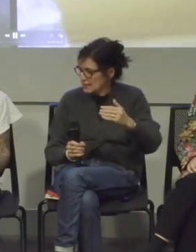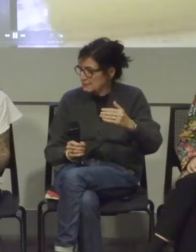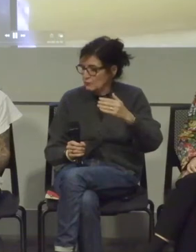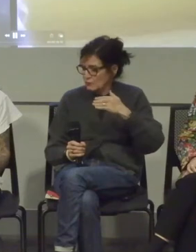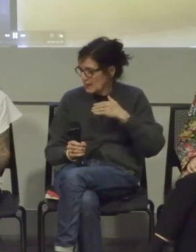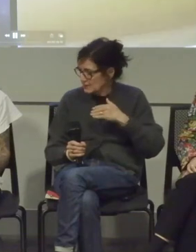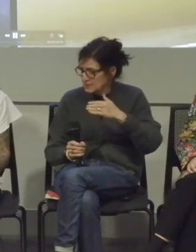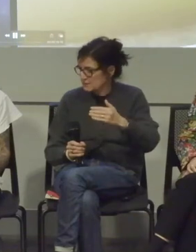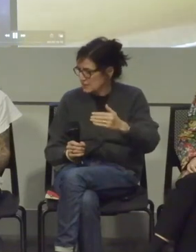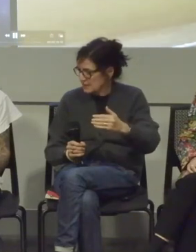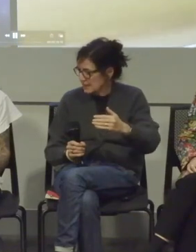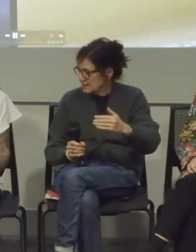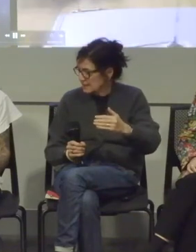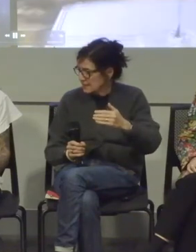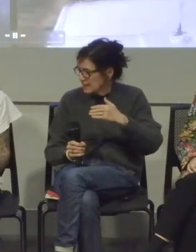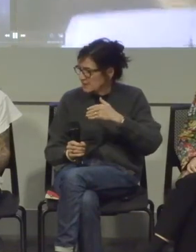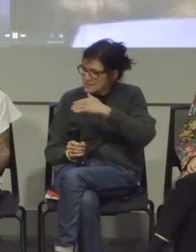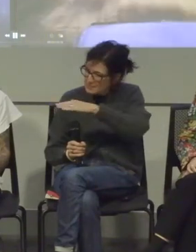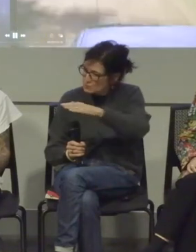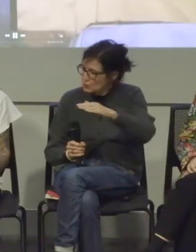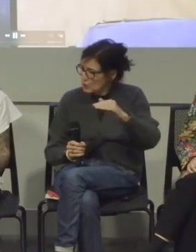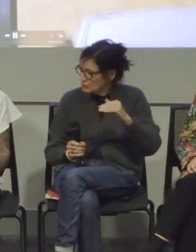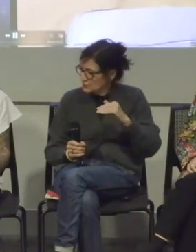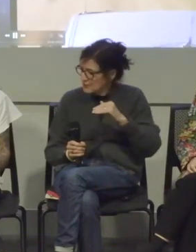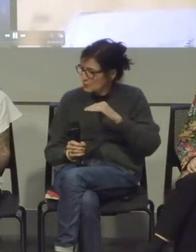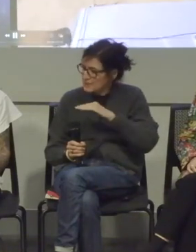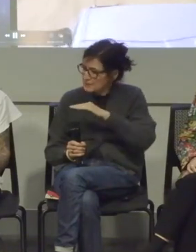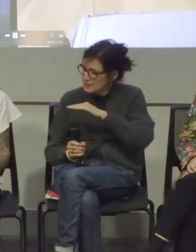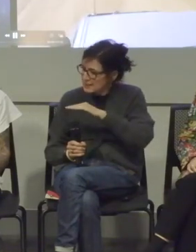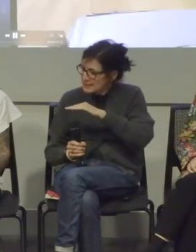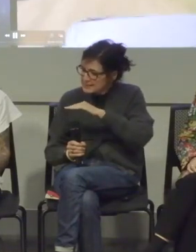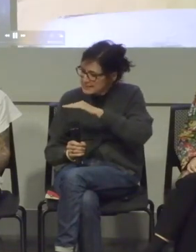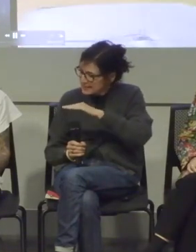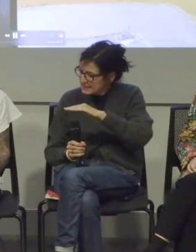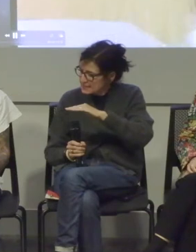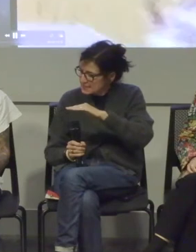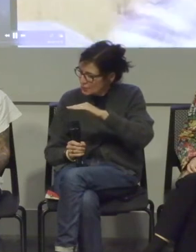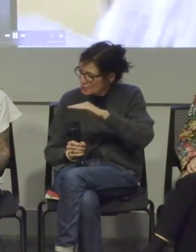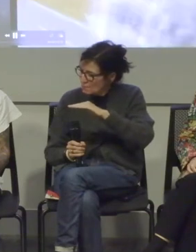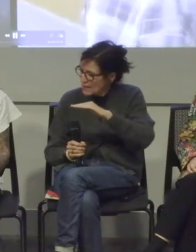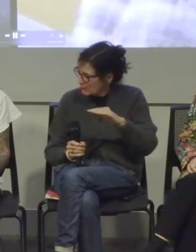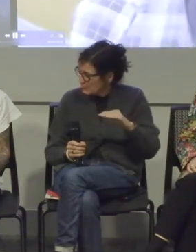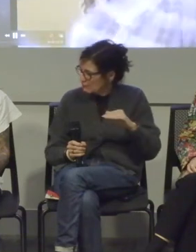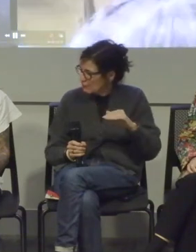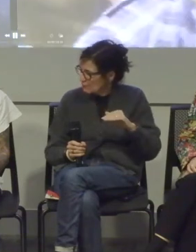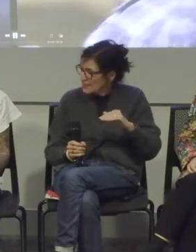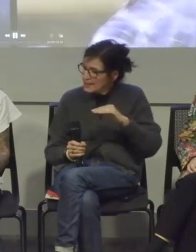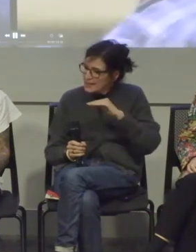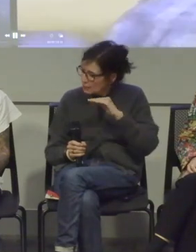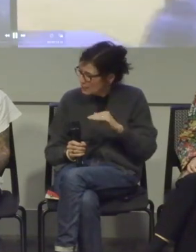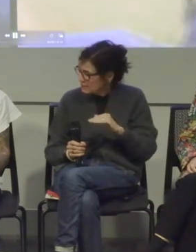or relief or find themselves in the art. I mean, it's a much more inclusive thing, and we live in a city that is so barren